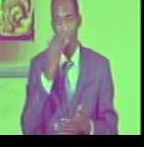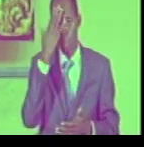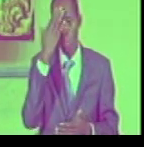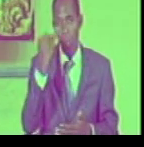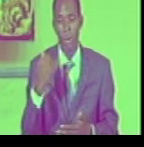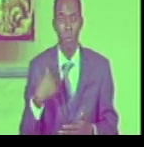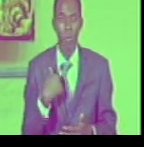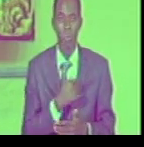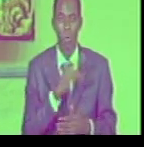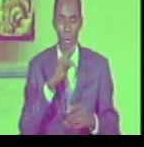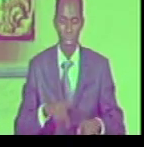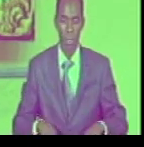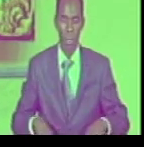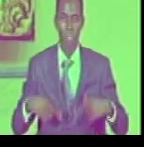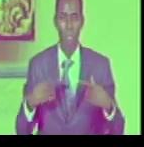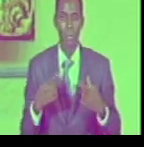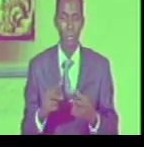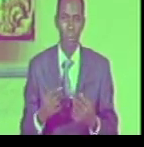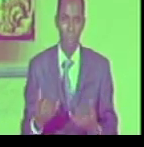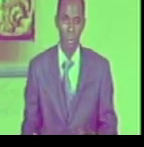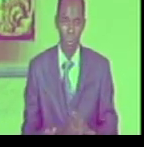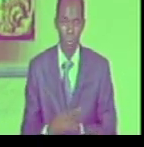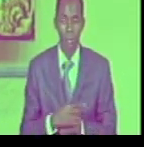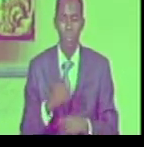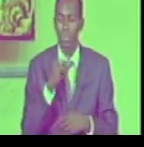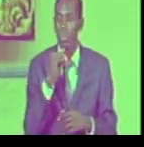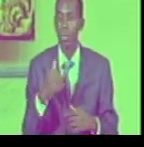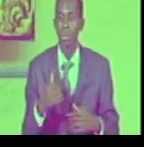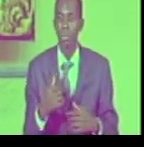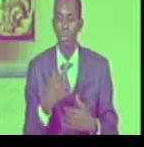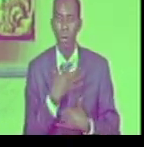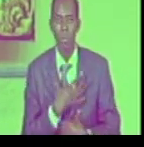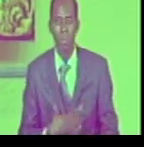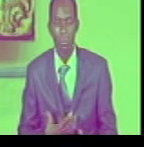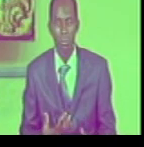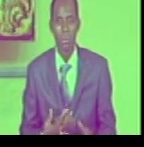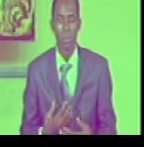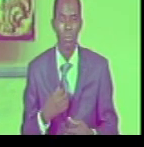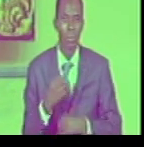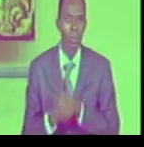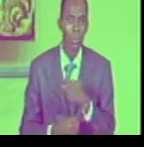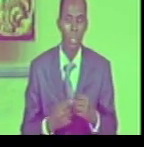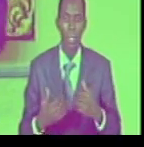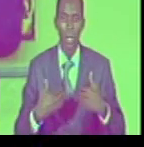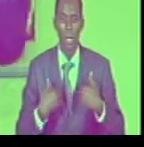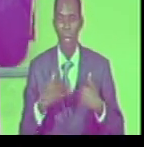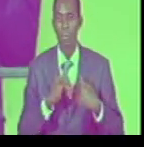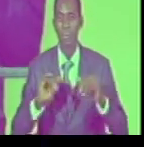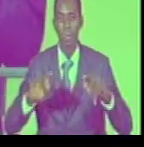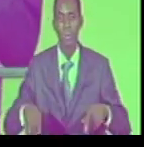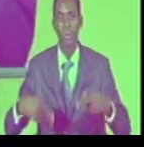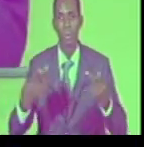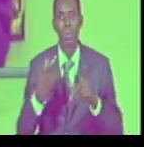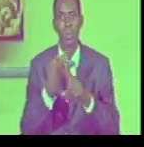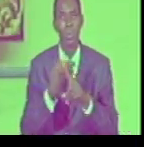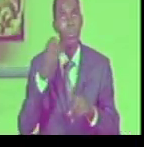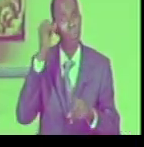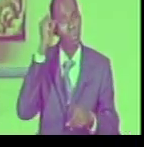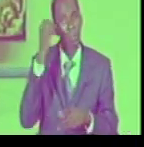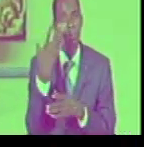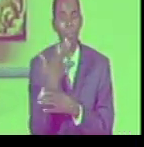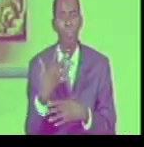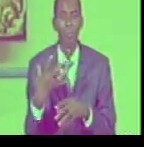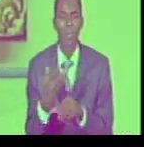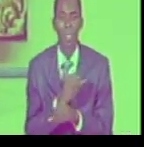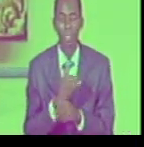are not starving. We are having provision and supply from his hand, taking good care